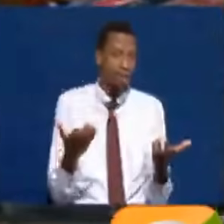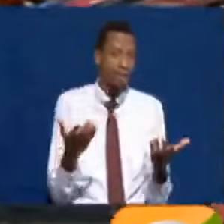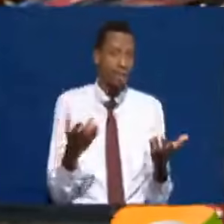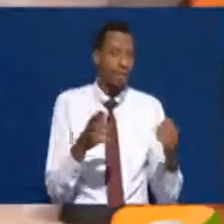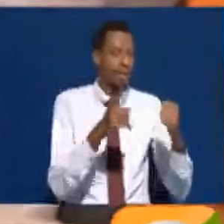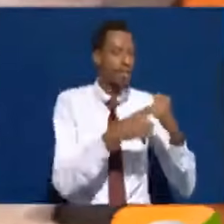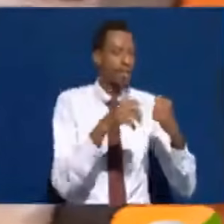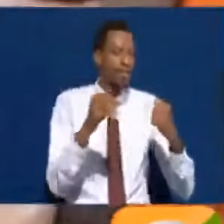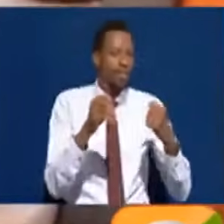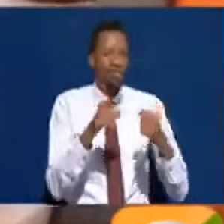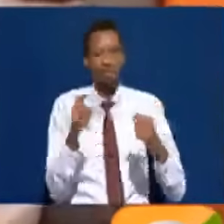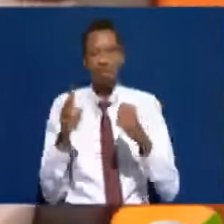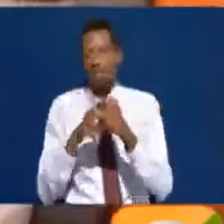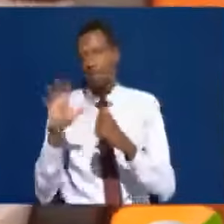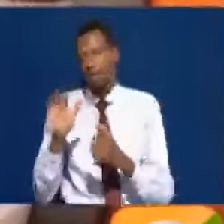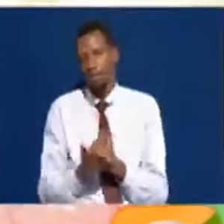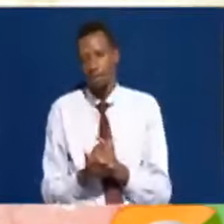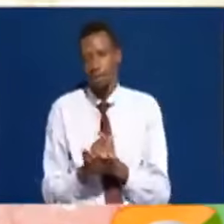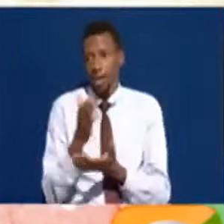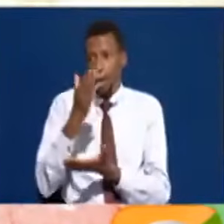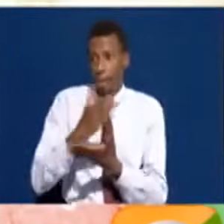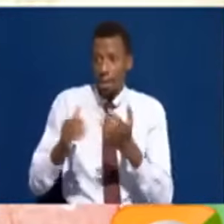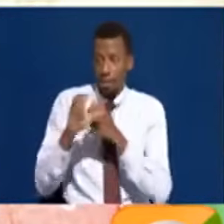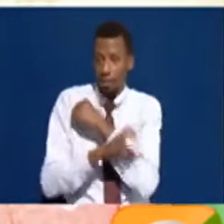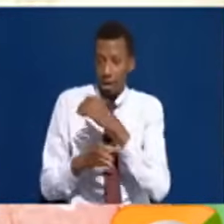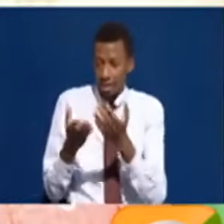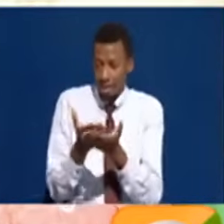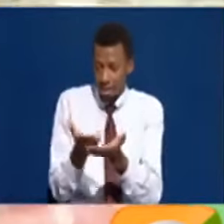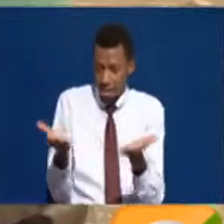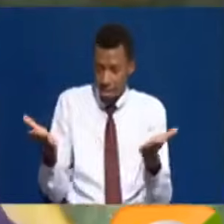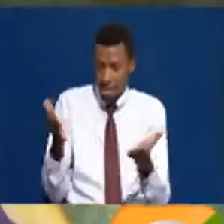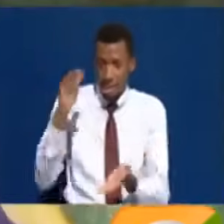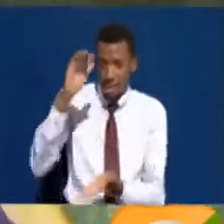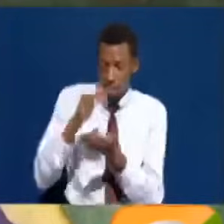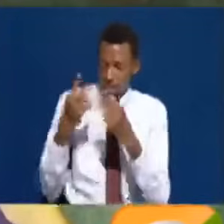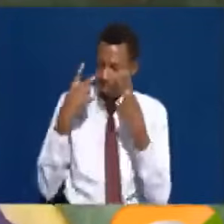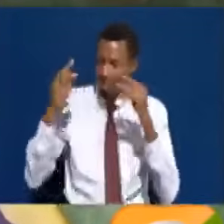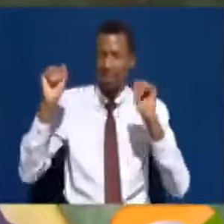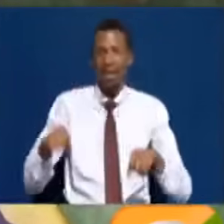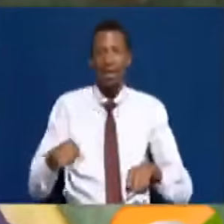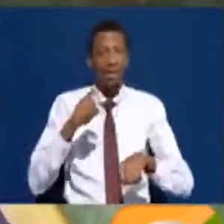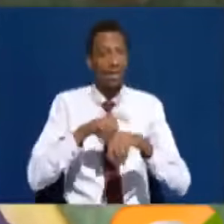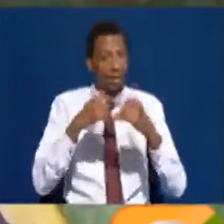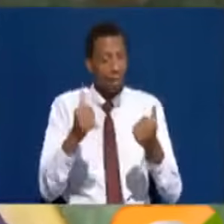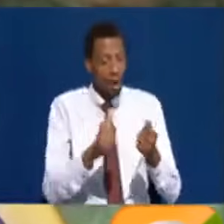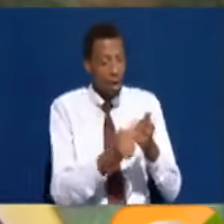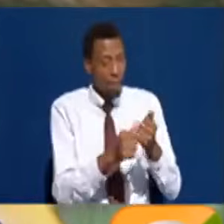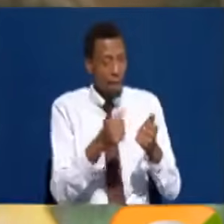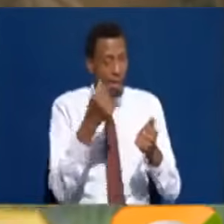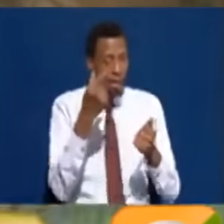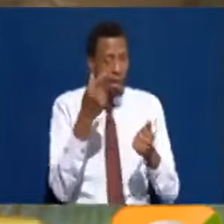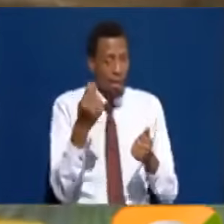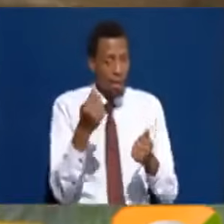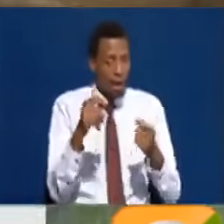and 75. In parts of the country, this price reduction is visible. Na kwa saa hii, bei ya mahidi iko chini